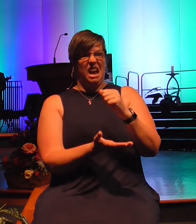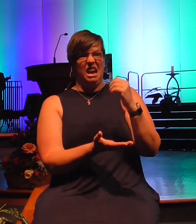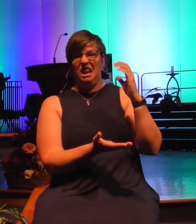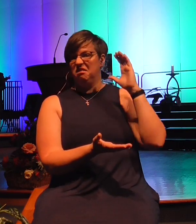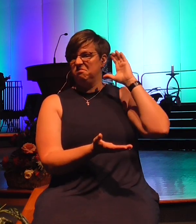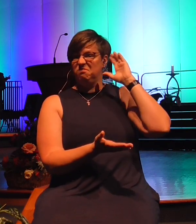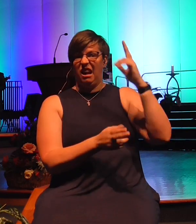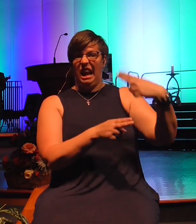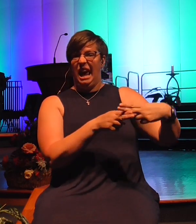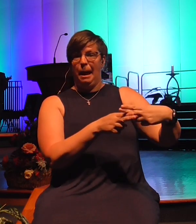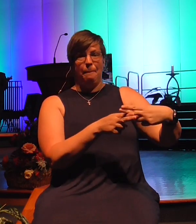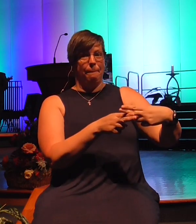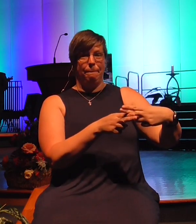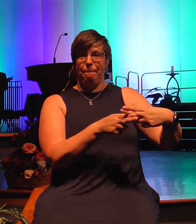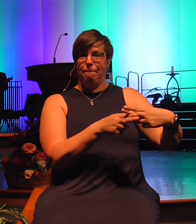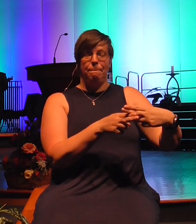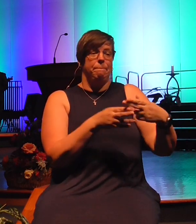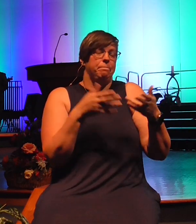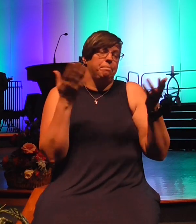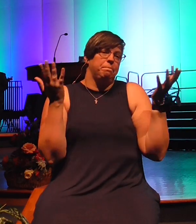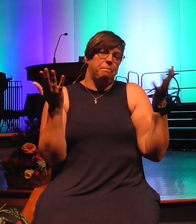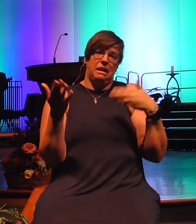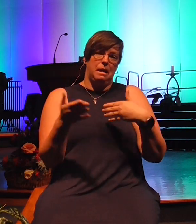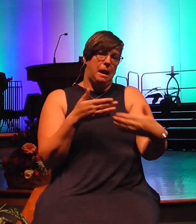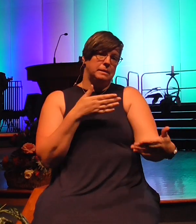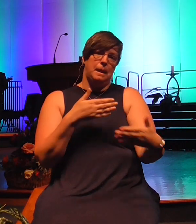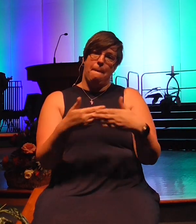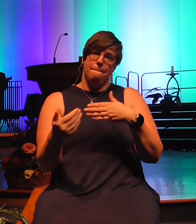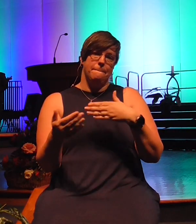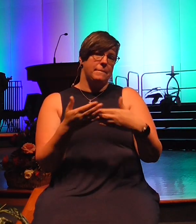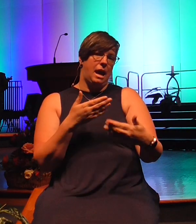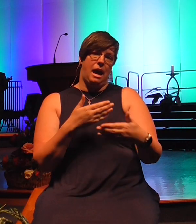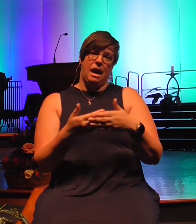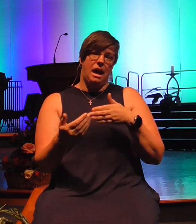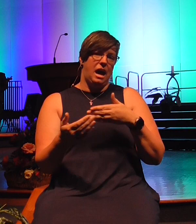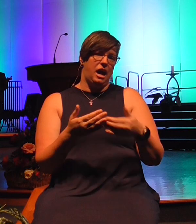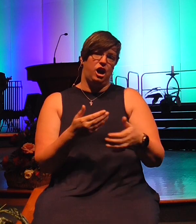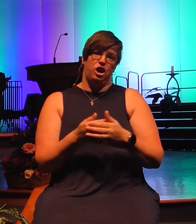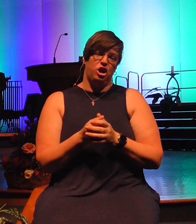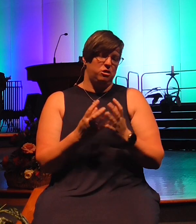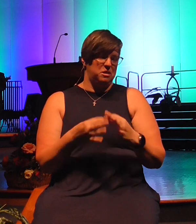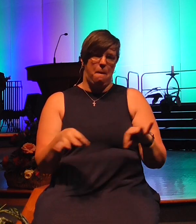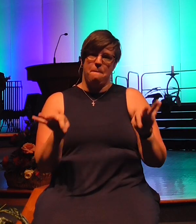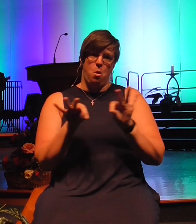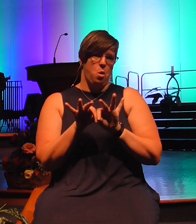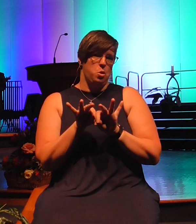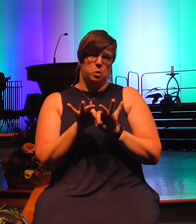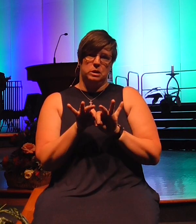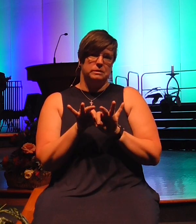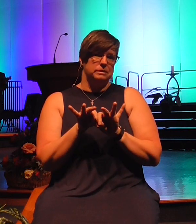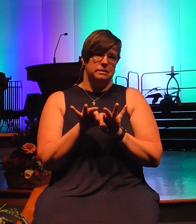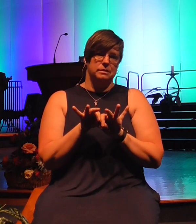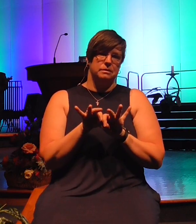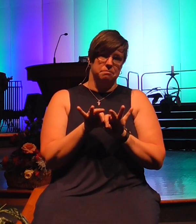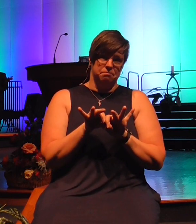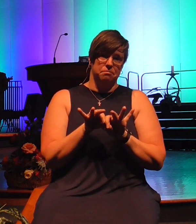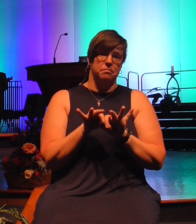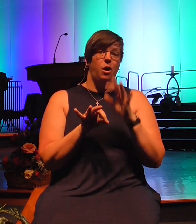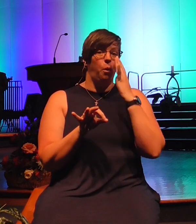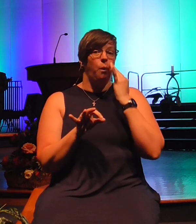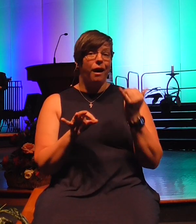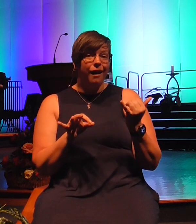catch your name, but it never really